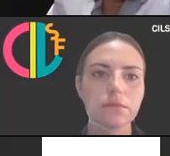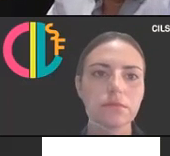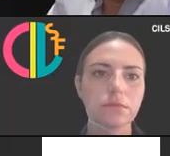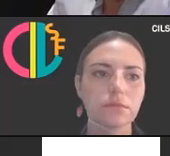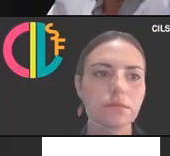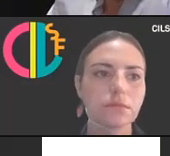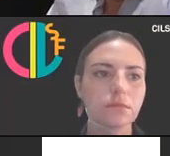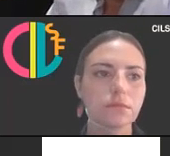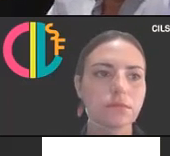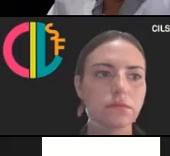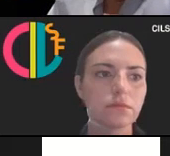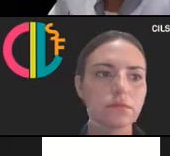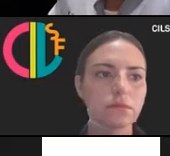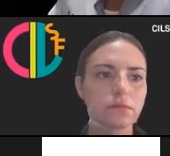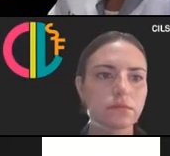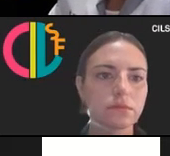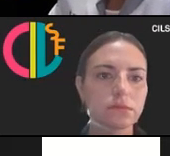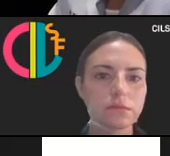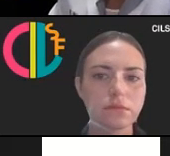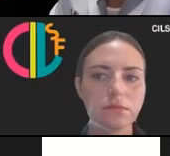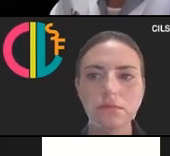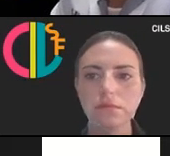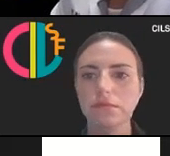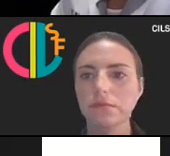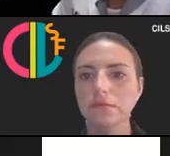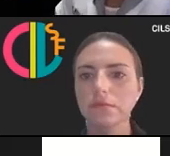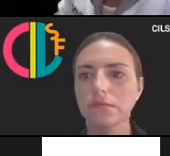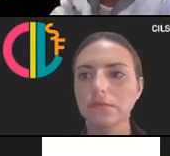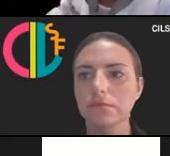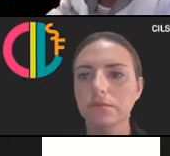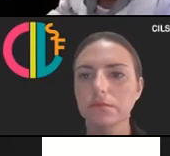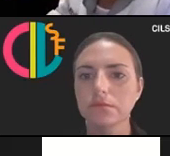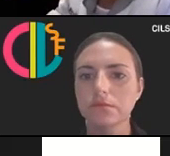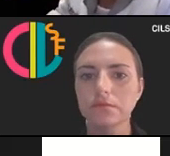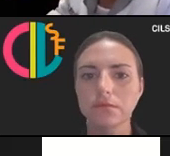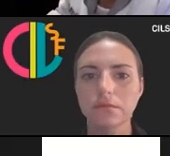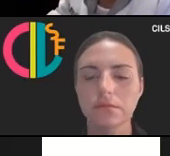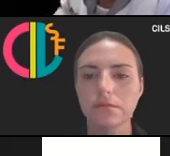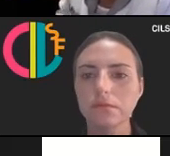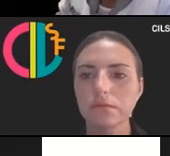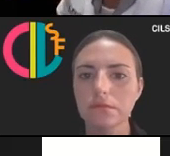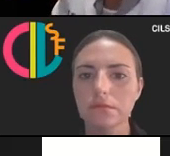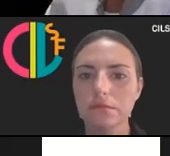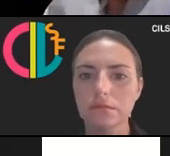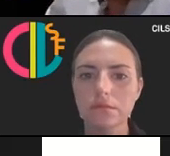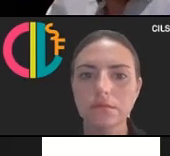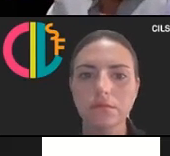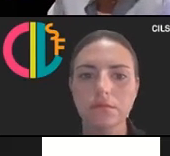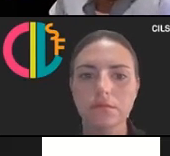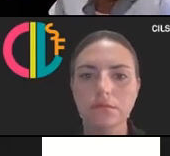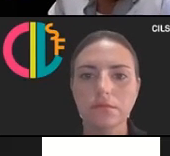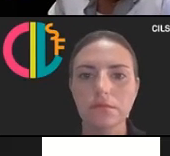opinion of this. And again, it's an opinion, a poorly informed opinion, but it's misinformation. And then this is what really concerning, which is